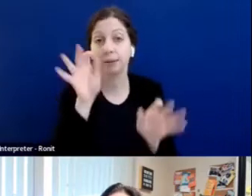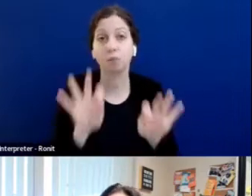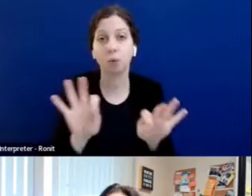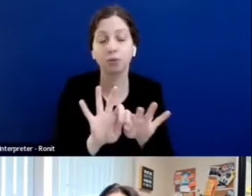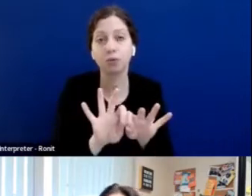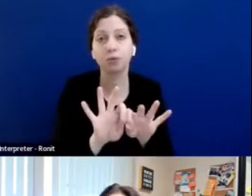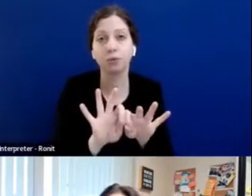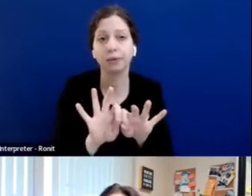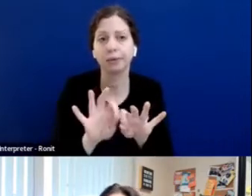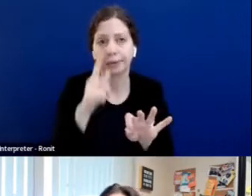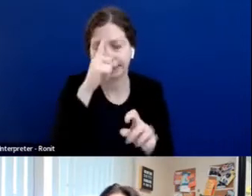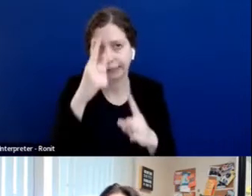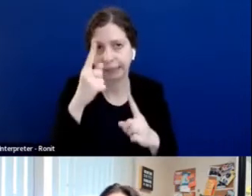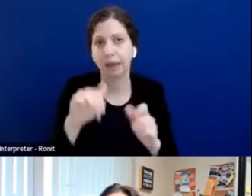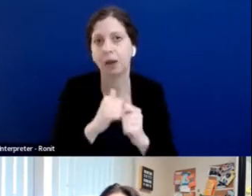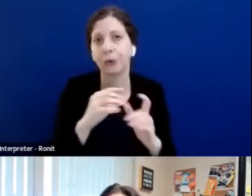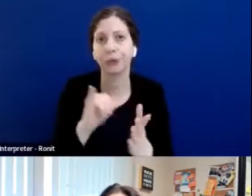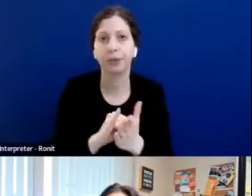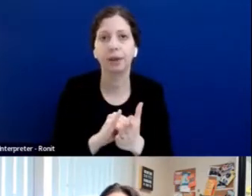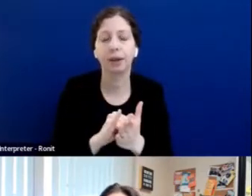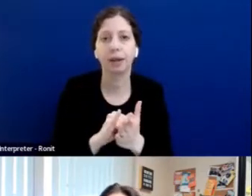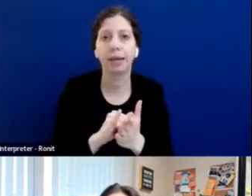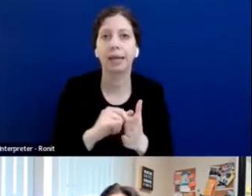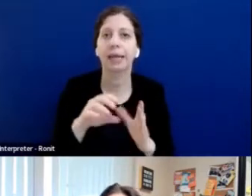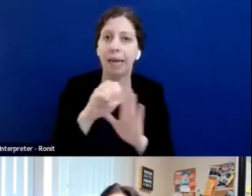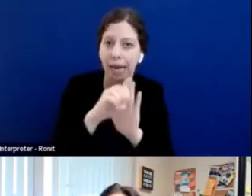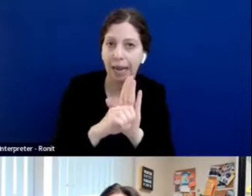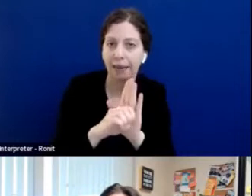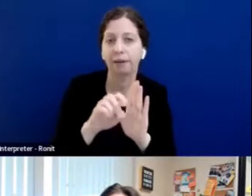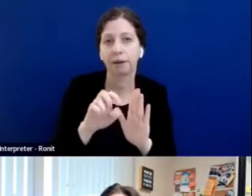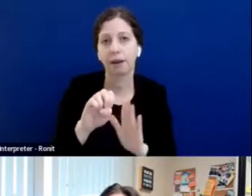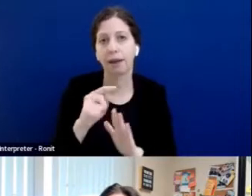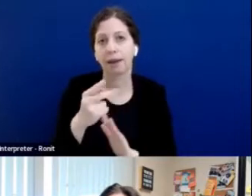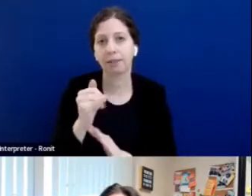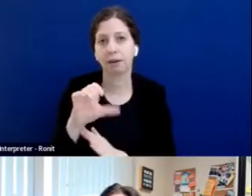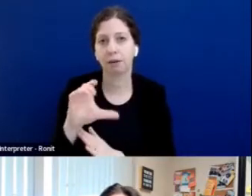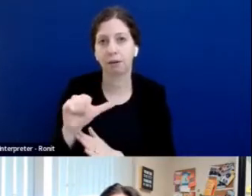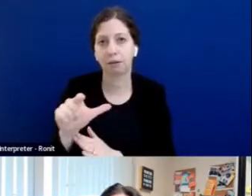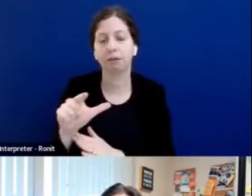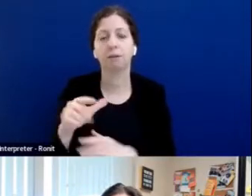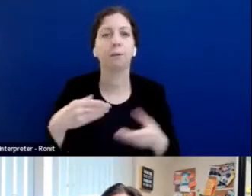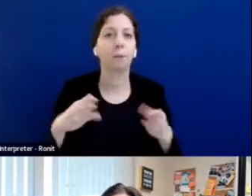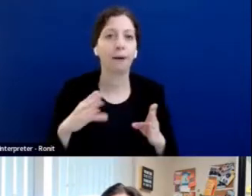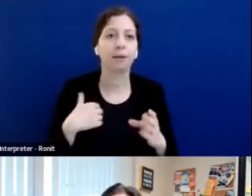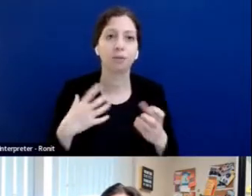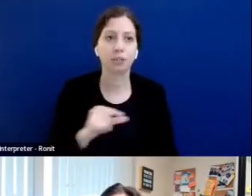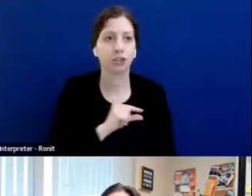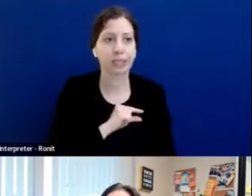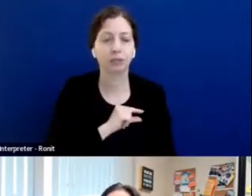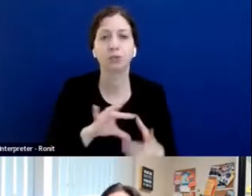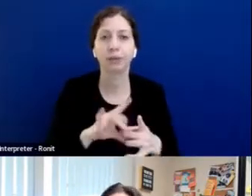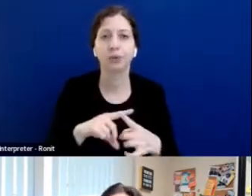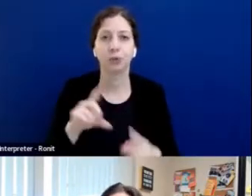really think carefully about how to do that in an ethical way. And how to do that in a way, again, there's so much guilt around domestic